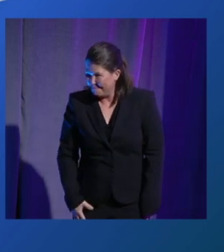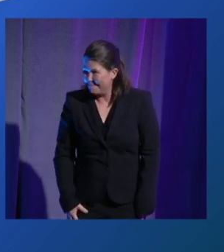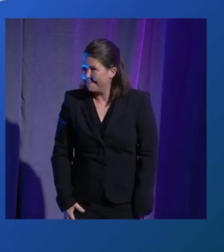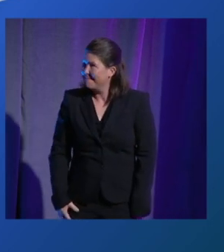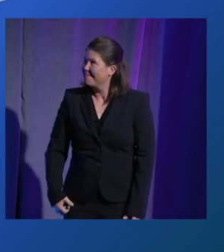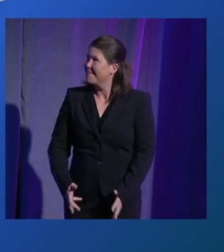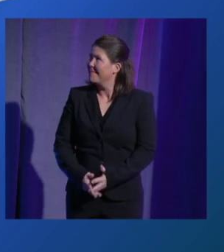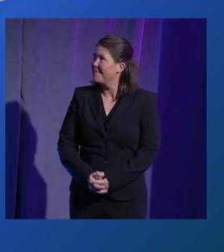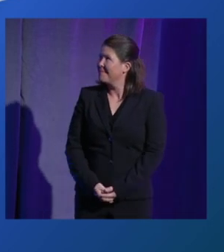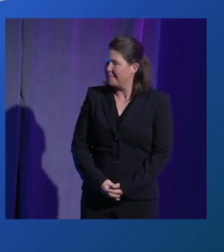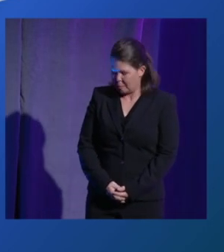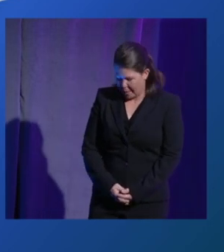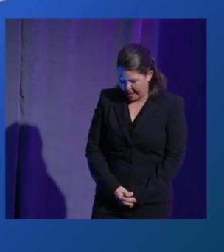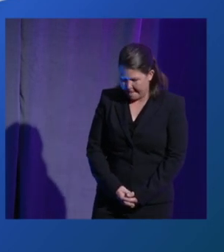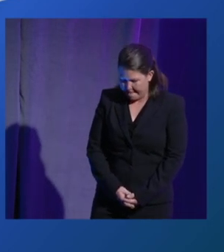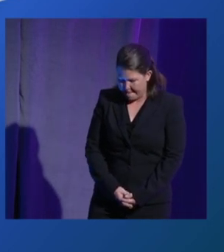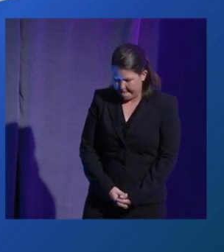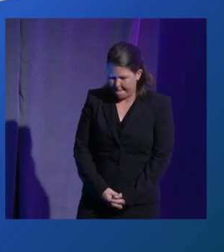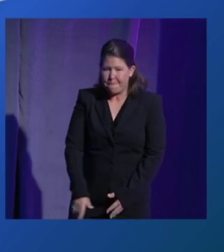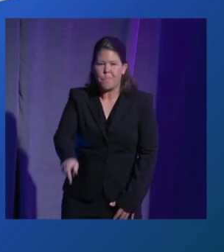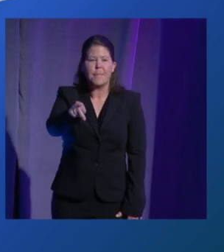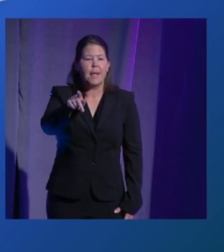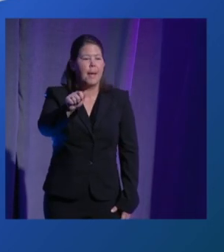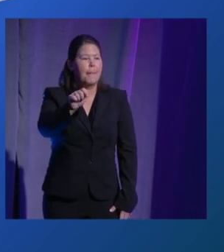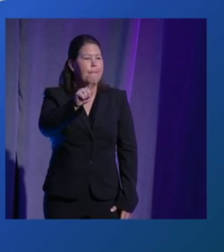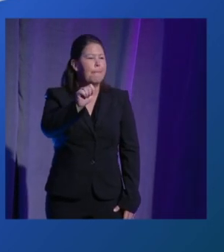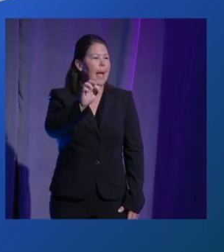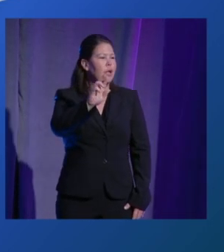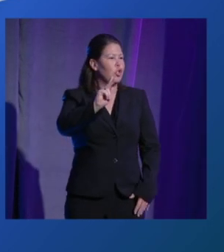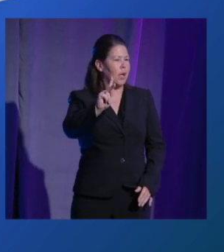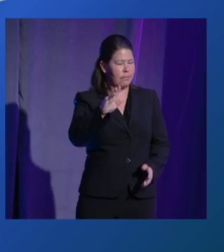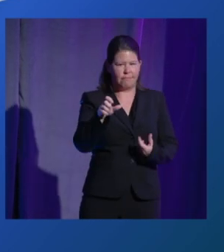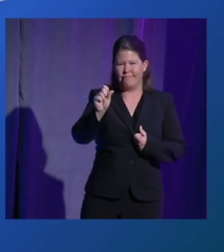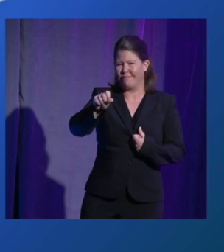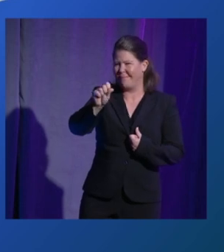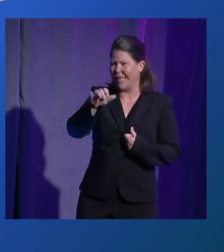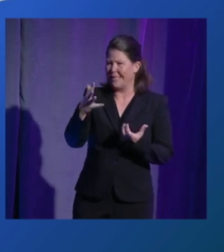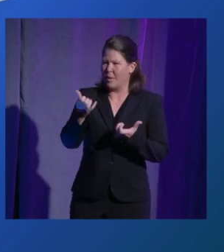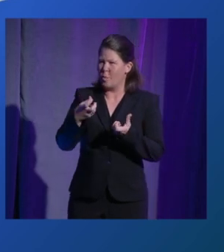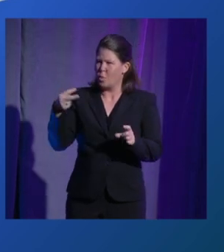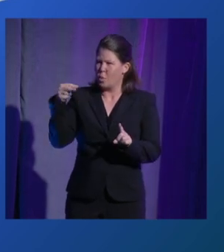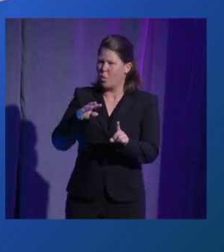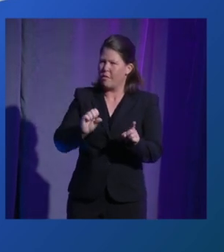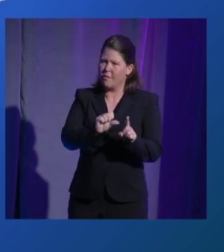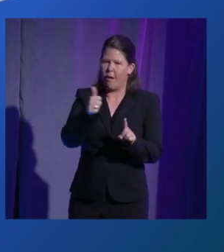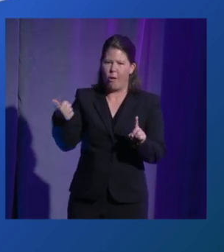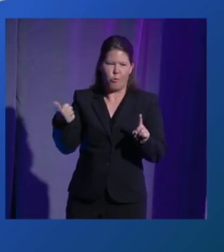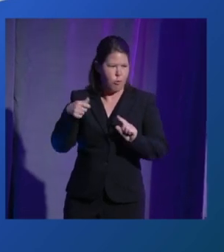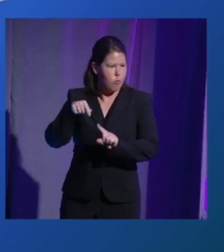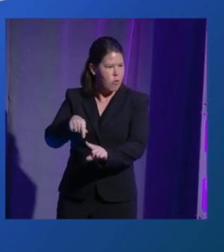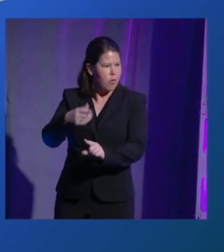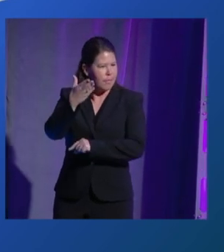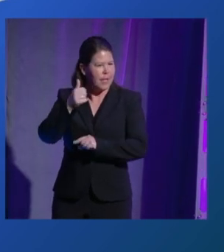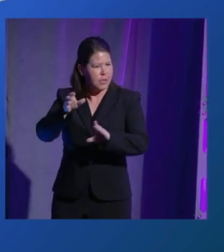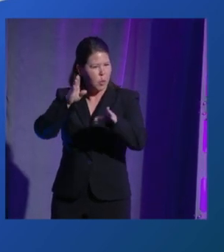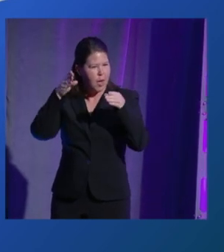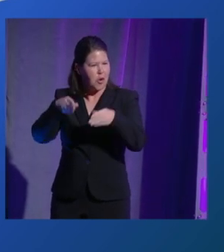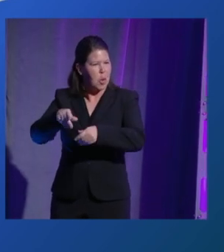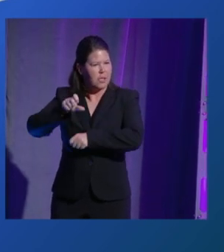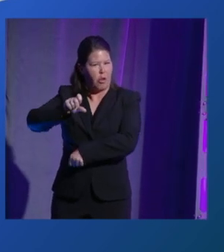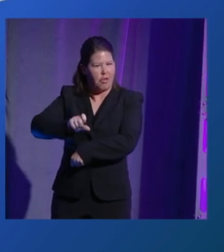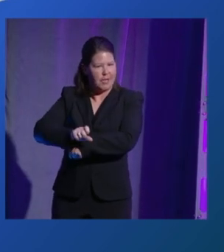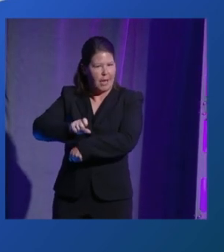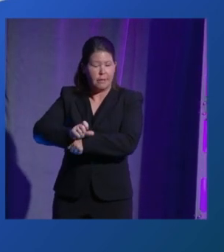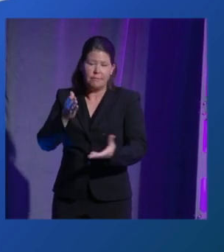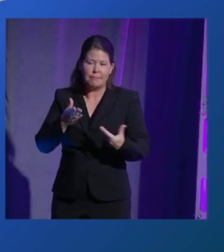side because we're also focused in the tasks that are assigned to compute right so whatever the task is and obviously that could be a high school student